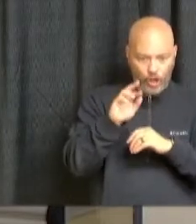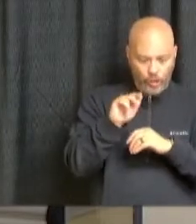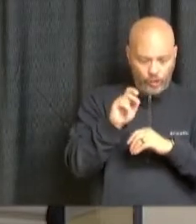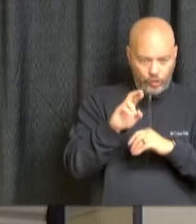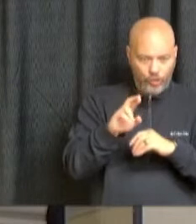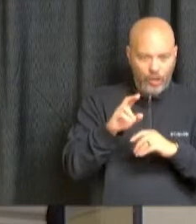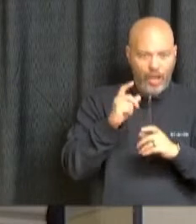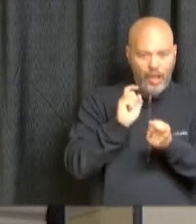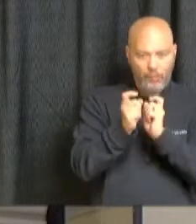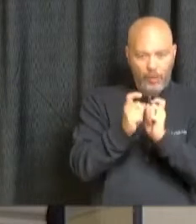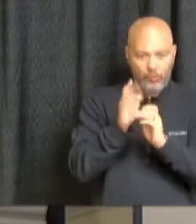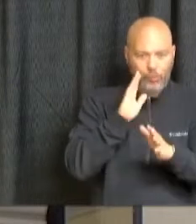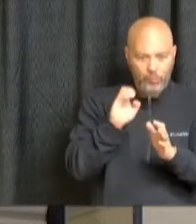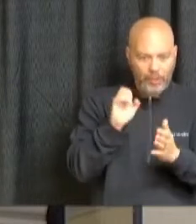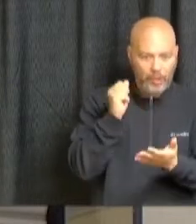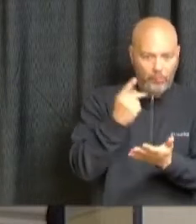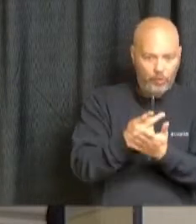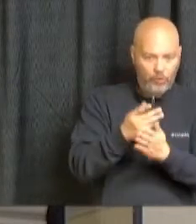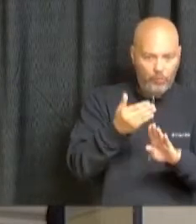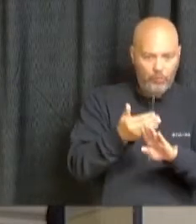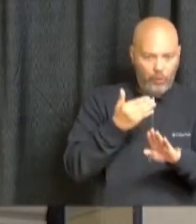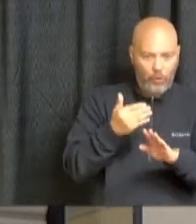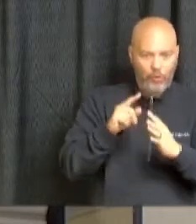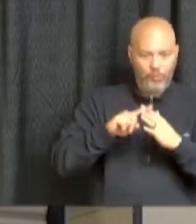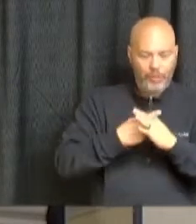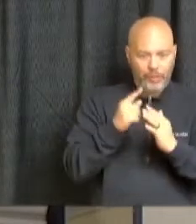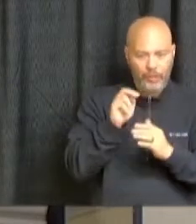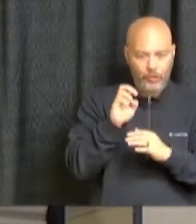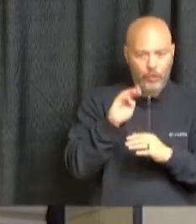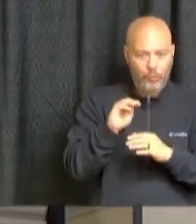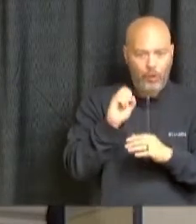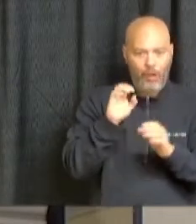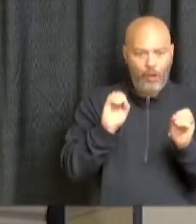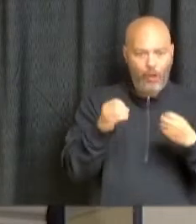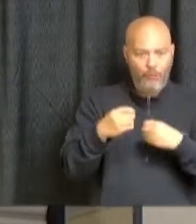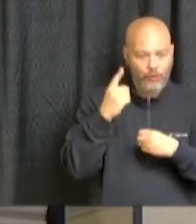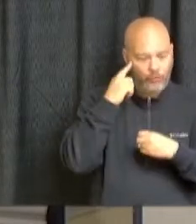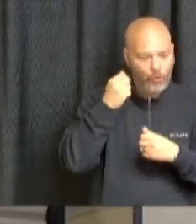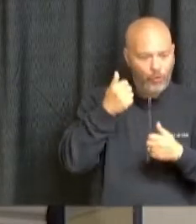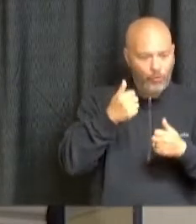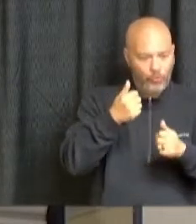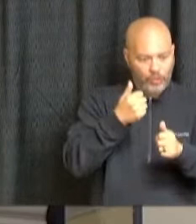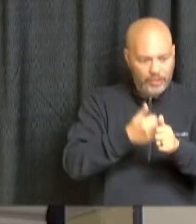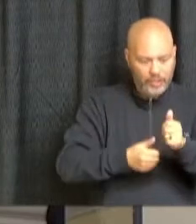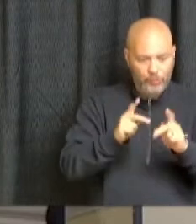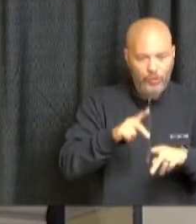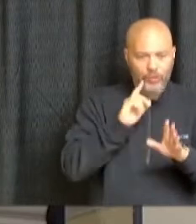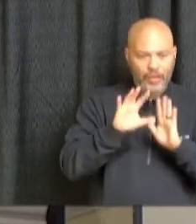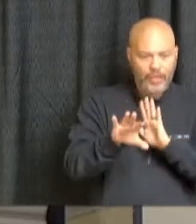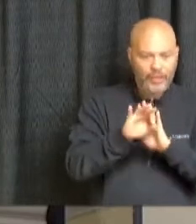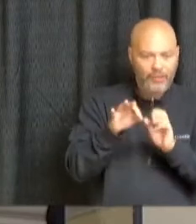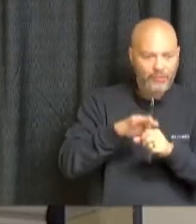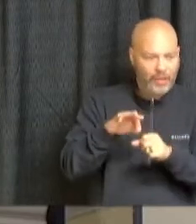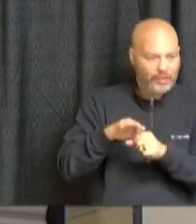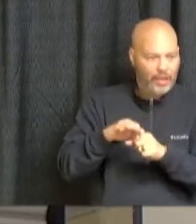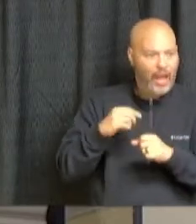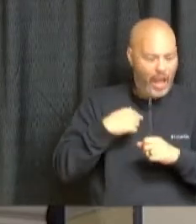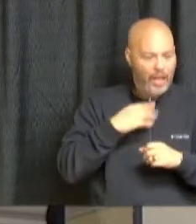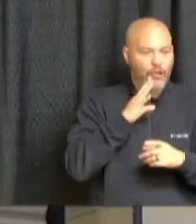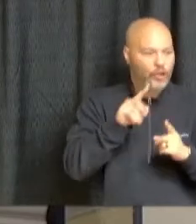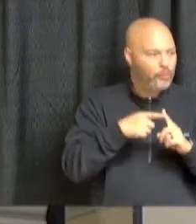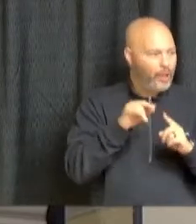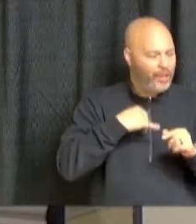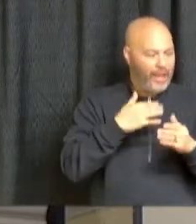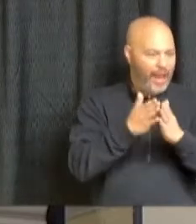I said adjustment shall be approved prior to the beginning of the term of office for which a councilman is elected. So basically I addressed that